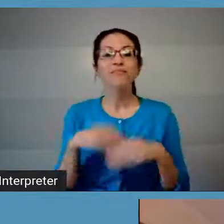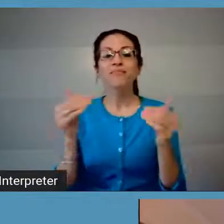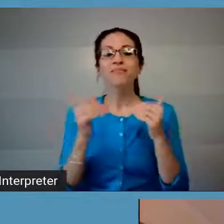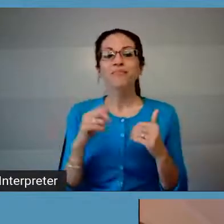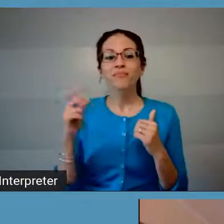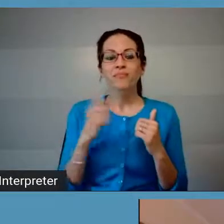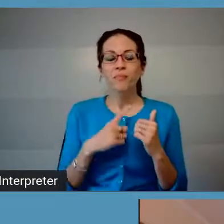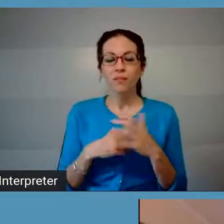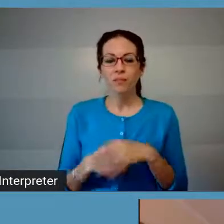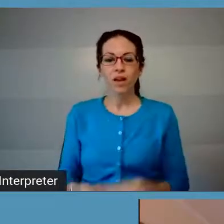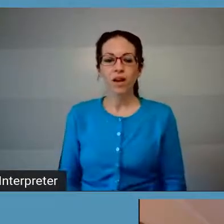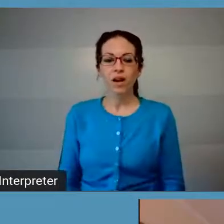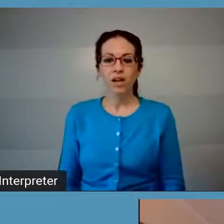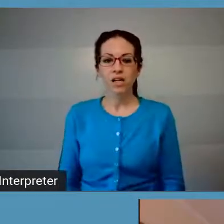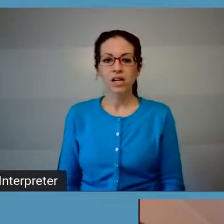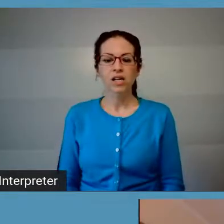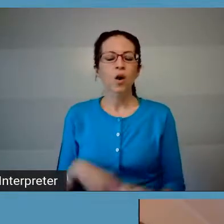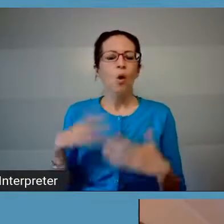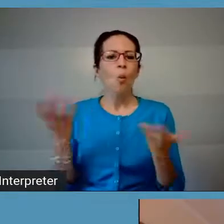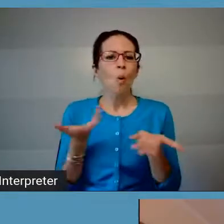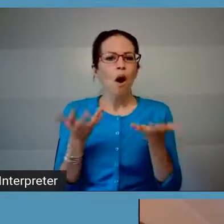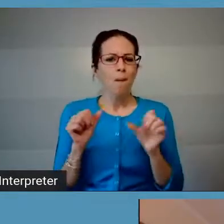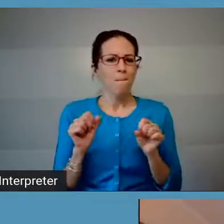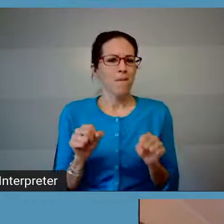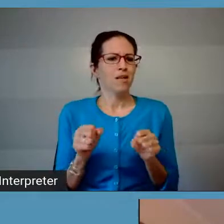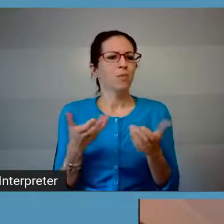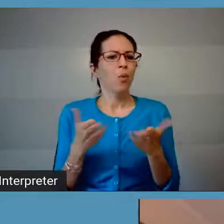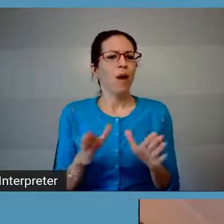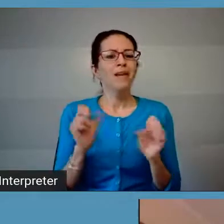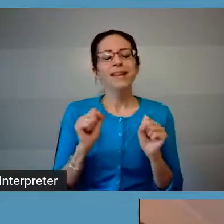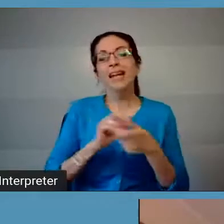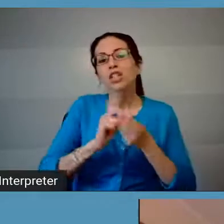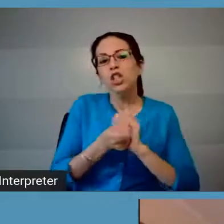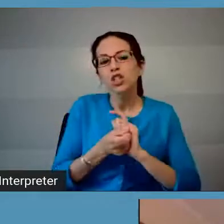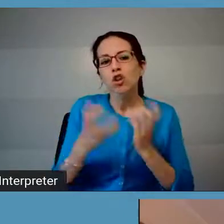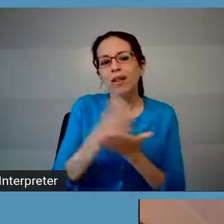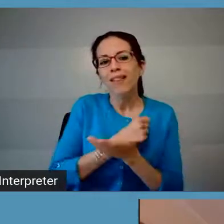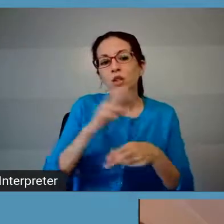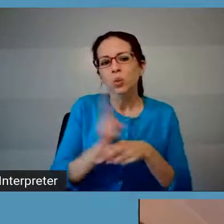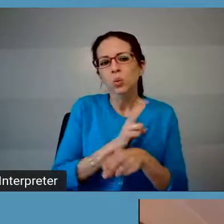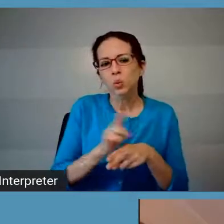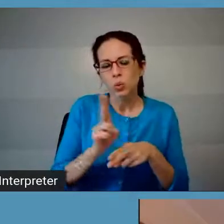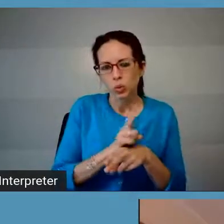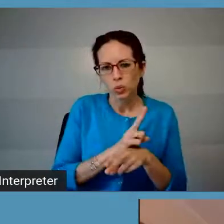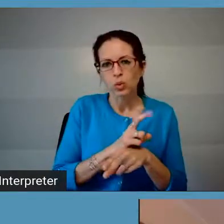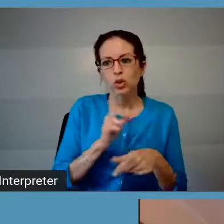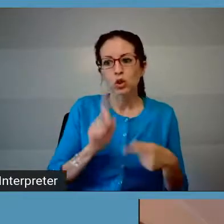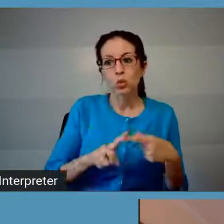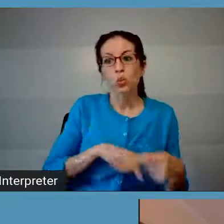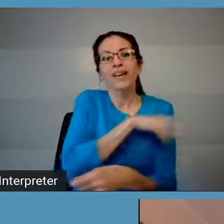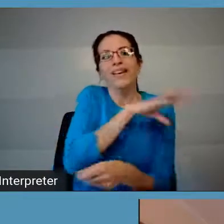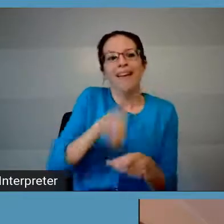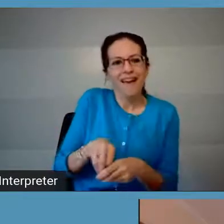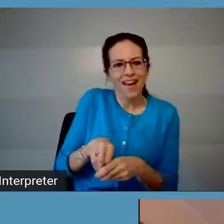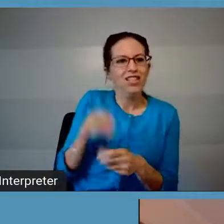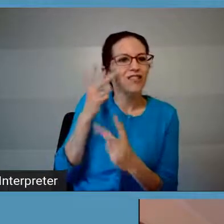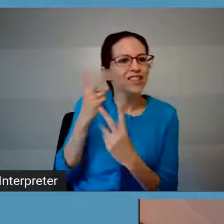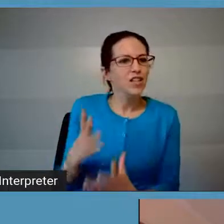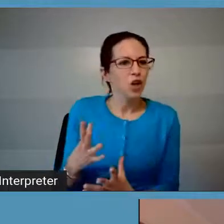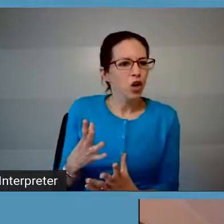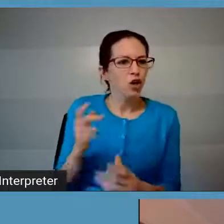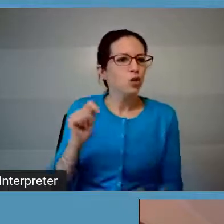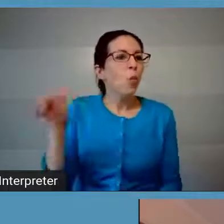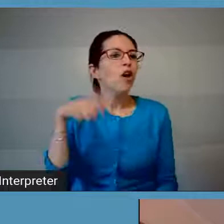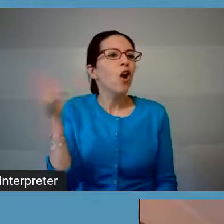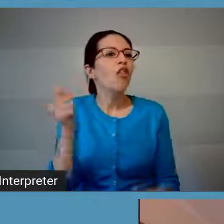have is, what possible ways can digitized collections be used to engage visitors? What other digital tools